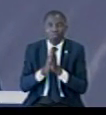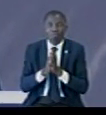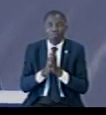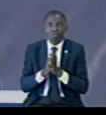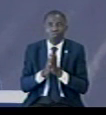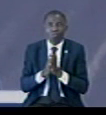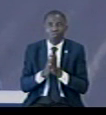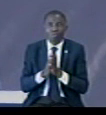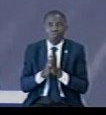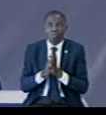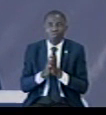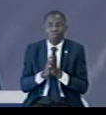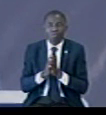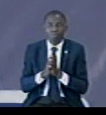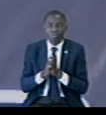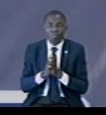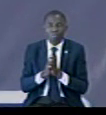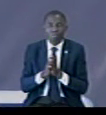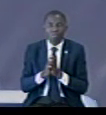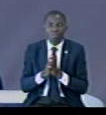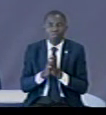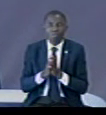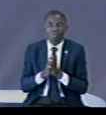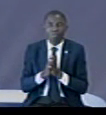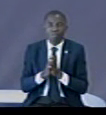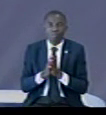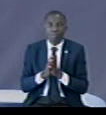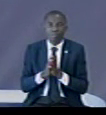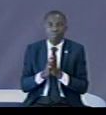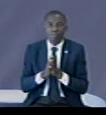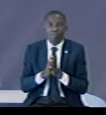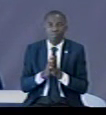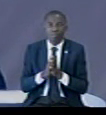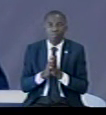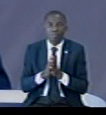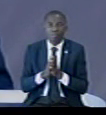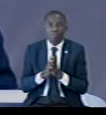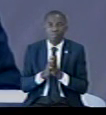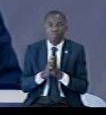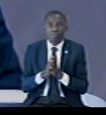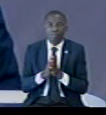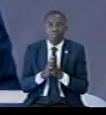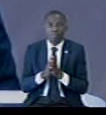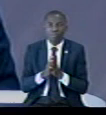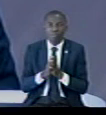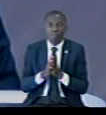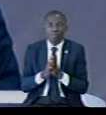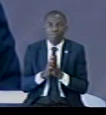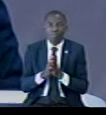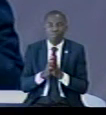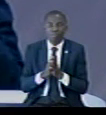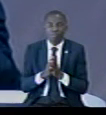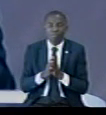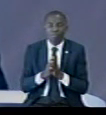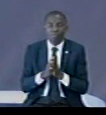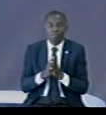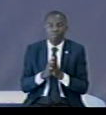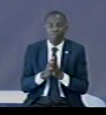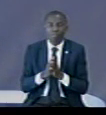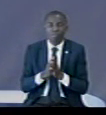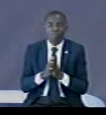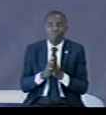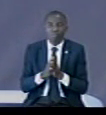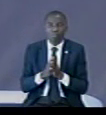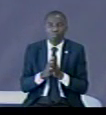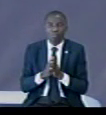radio, television, converts, those who are deciding to connect with Christ,